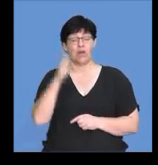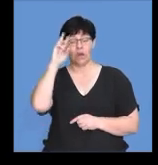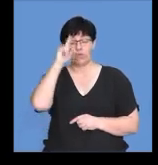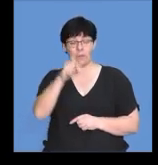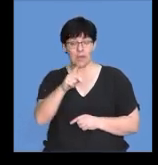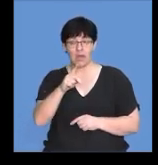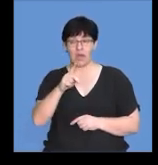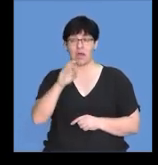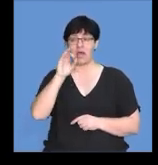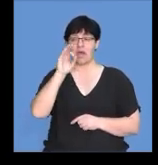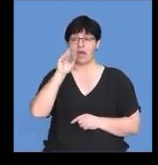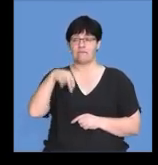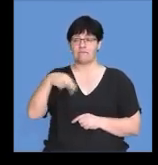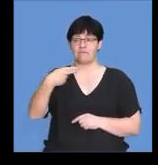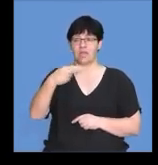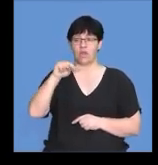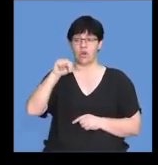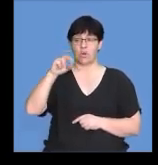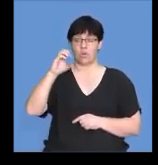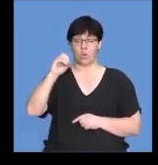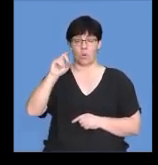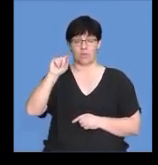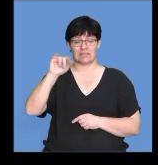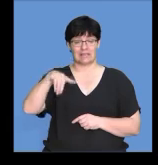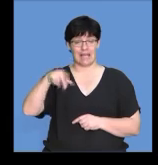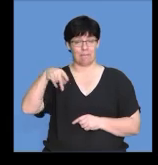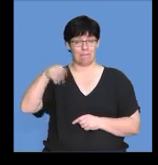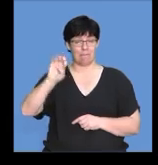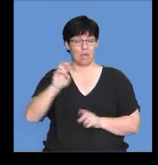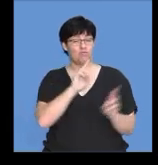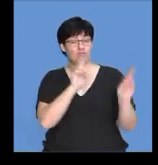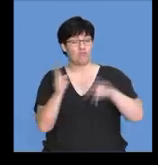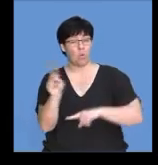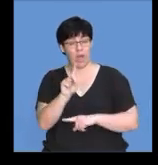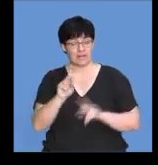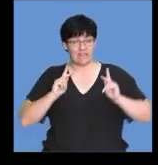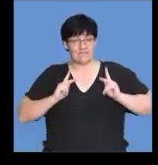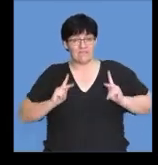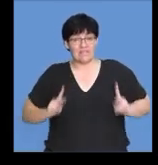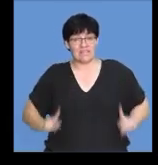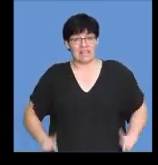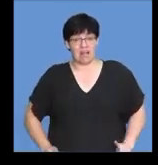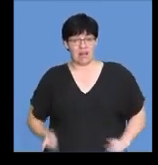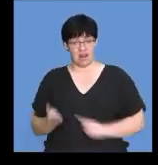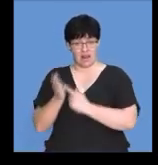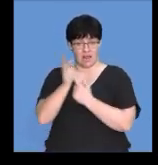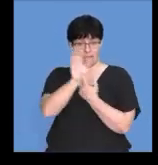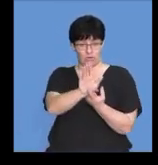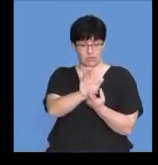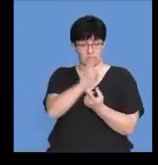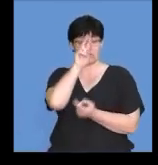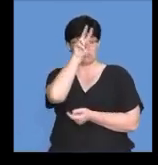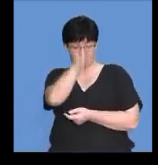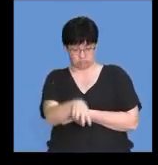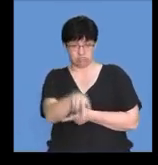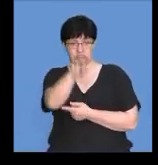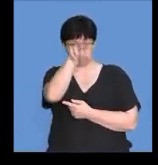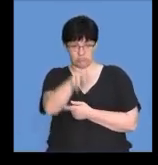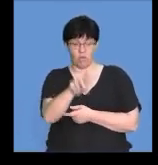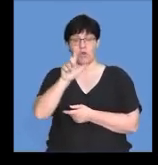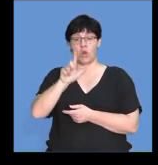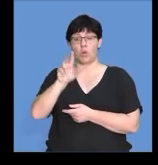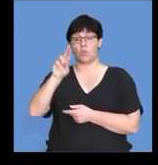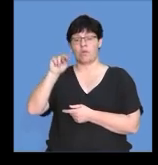often have to remind myself that phenotype refers to the physical appearance, so we're looking at the physical appearance of